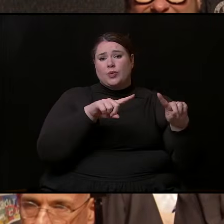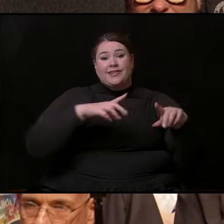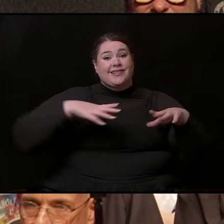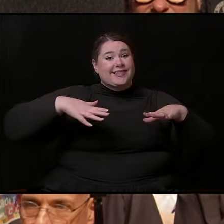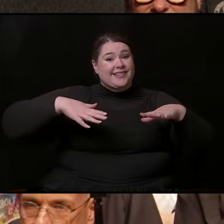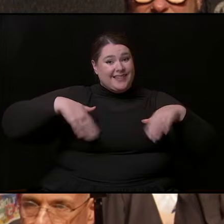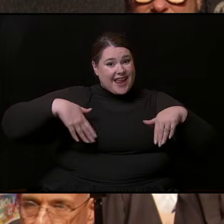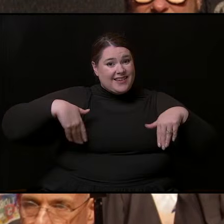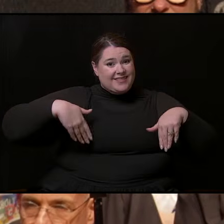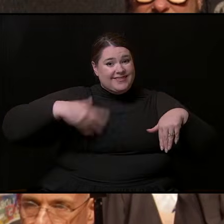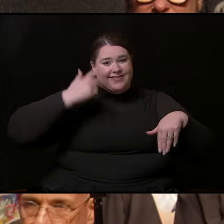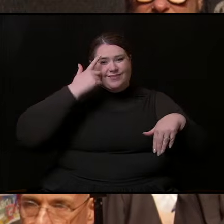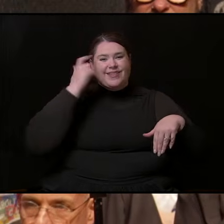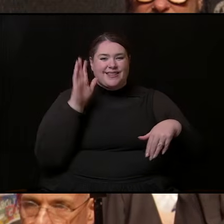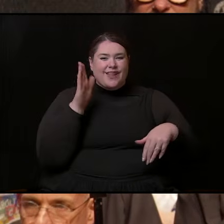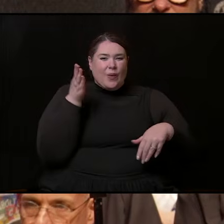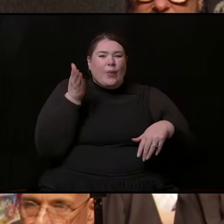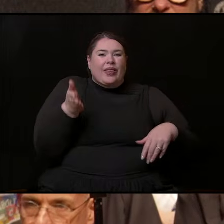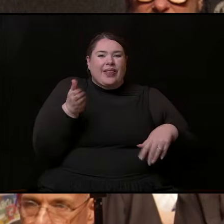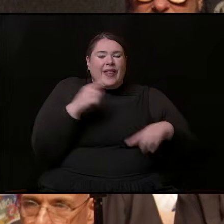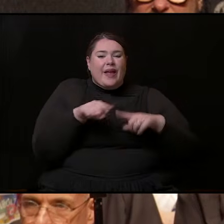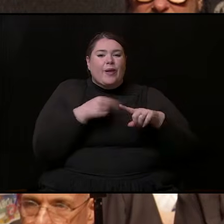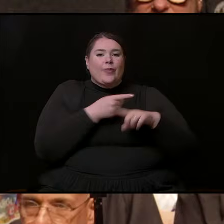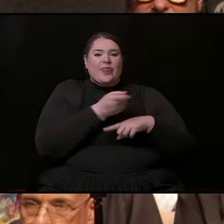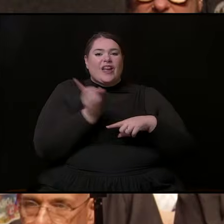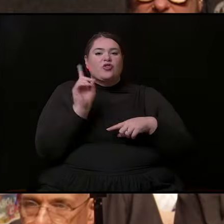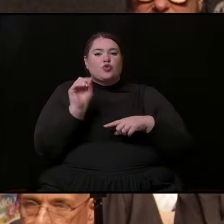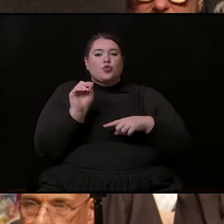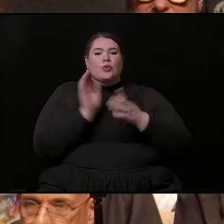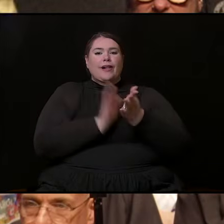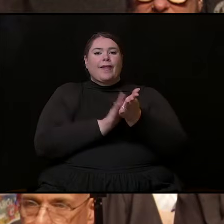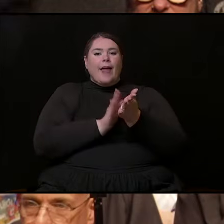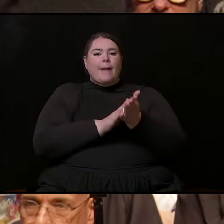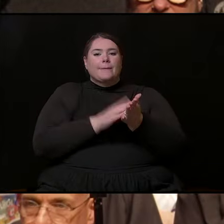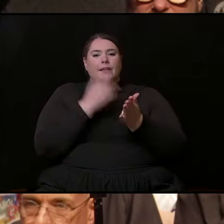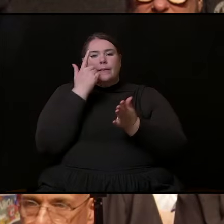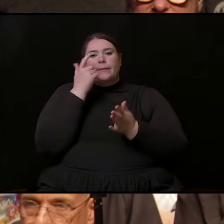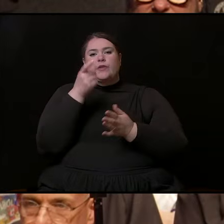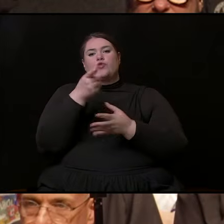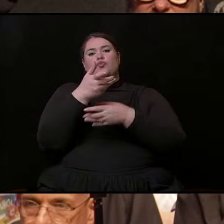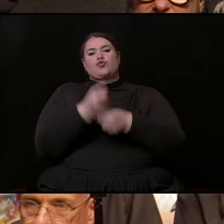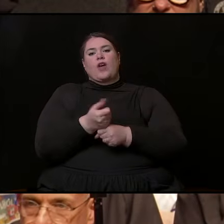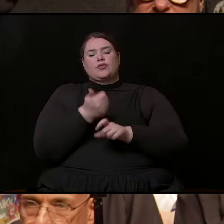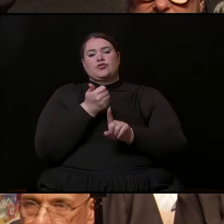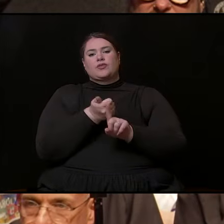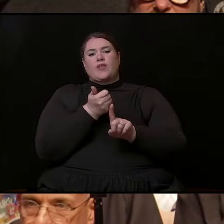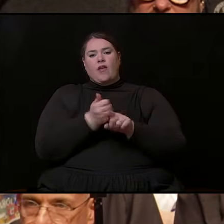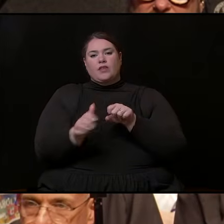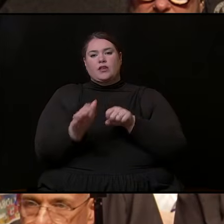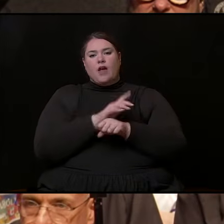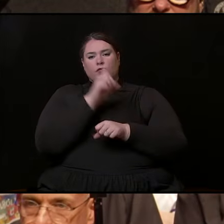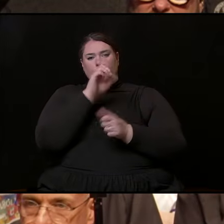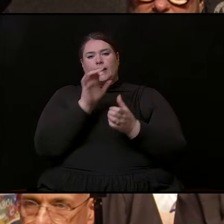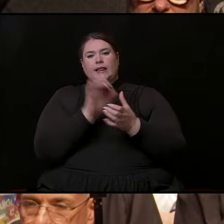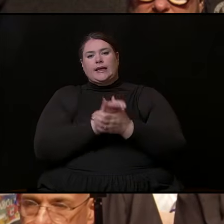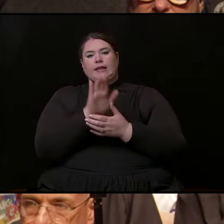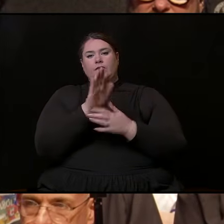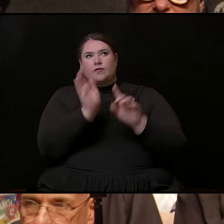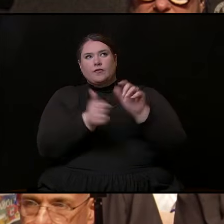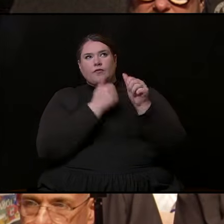they will. And when they do, it will be because you trusted yourself enough to believe in your